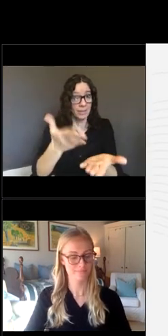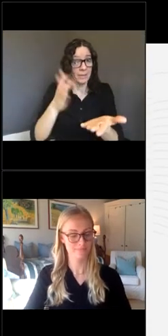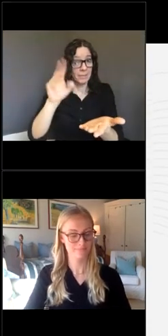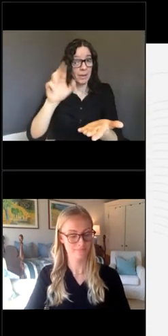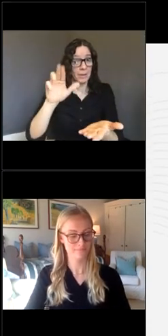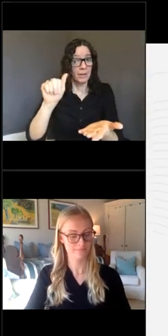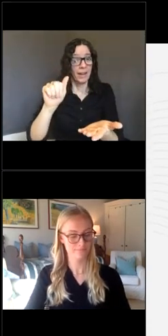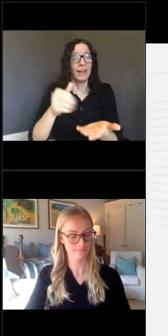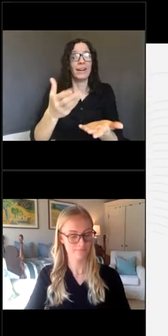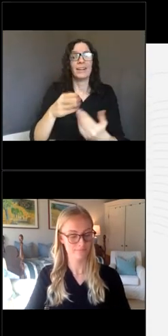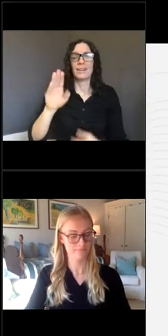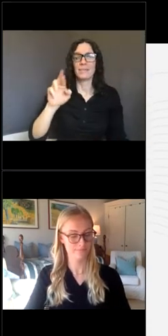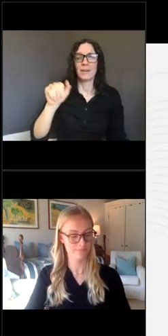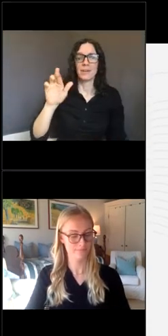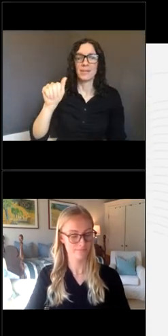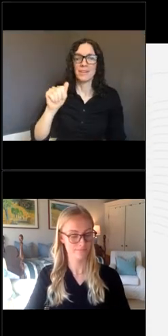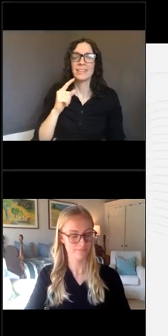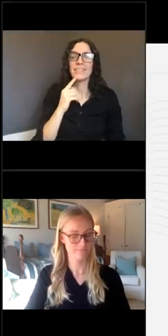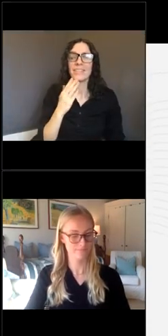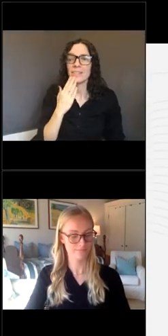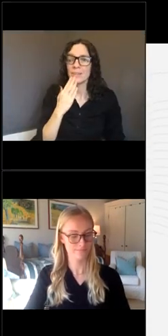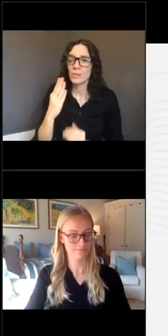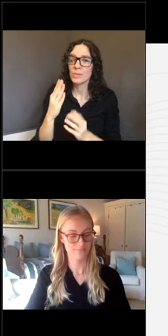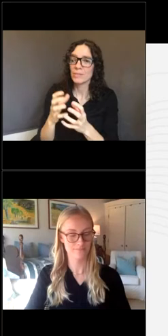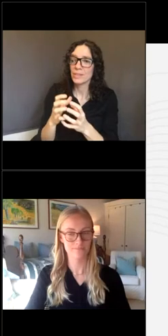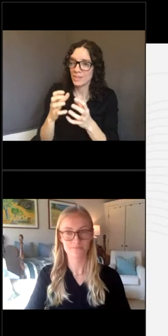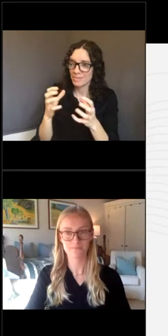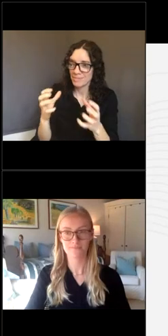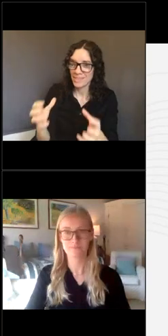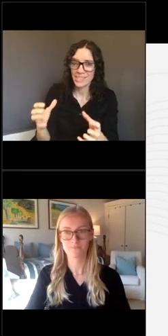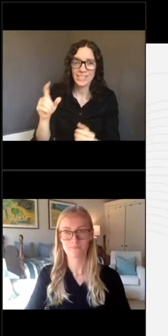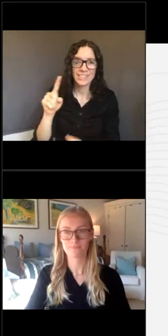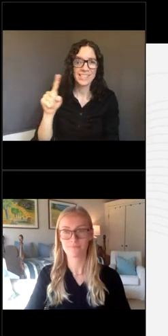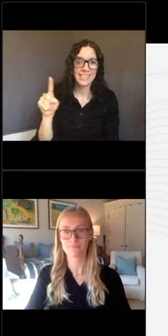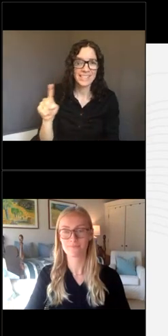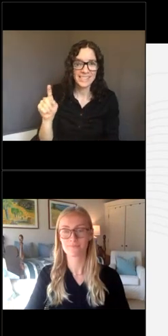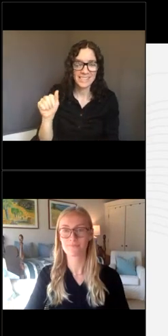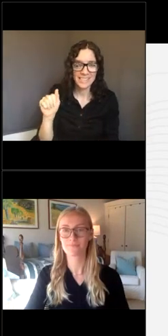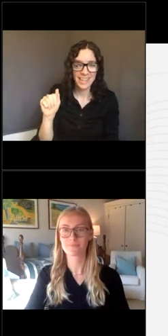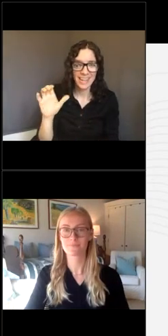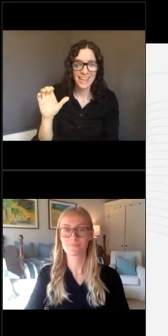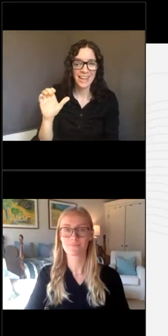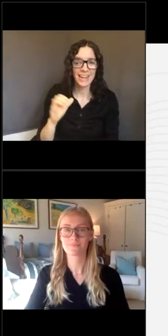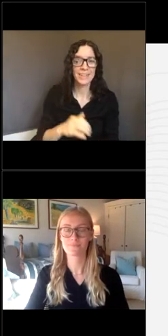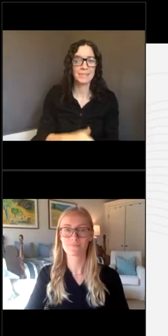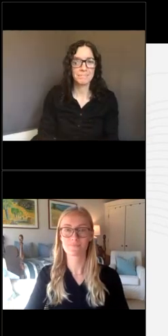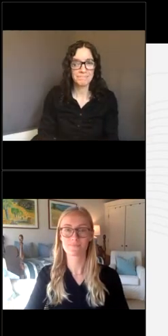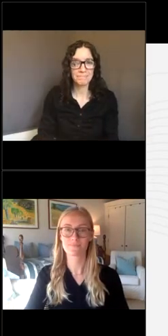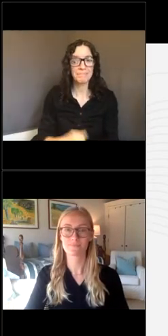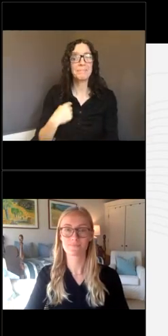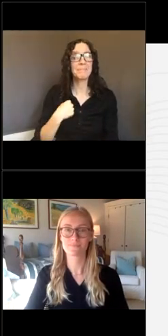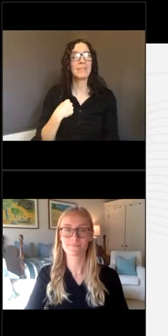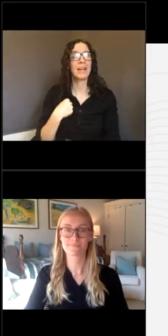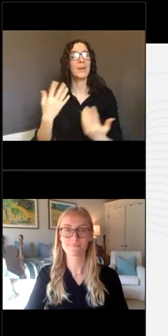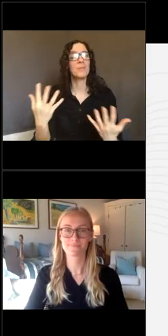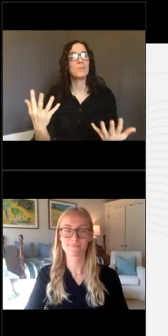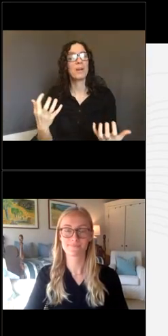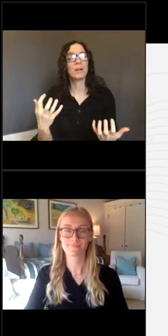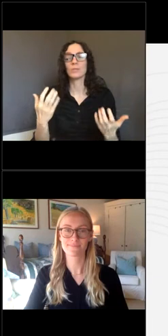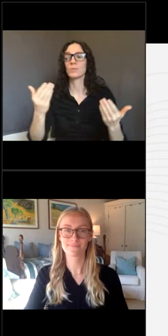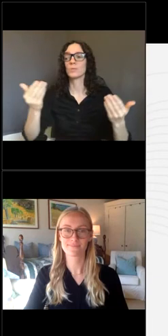Thank you very much, Zach. I want to welcome those of you